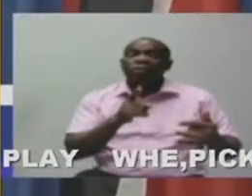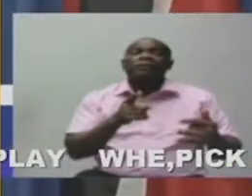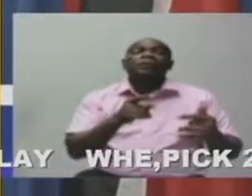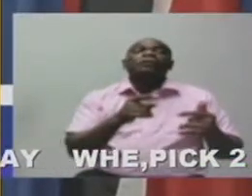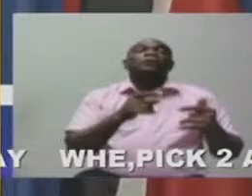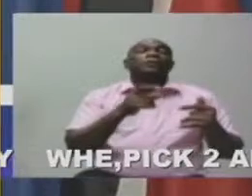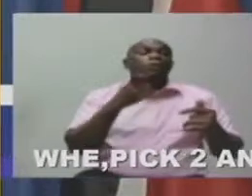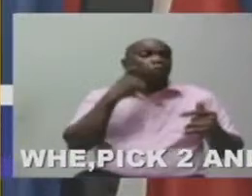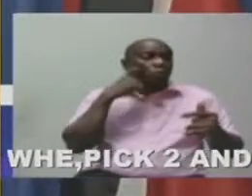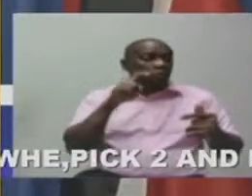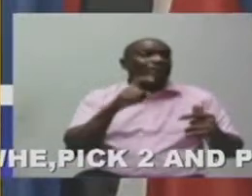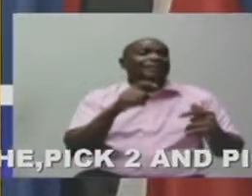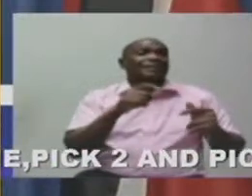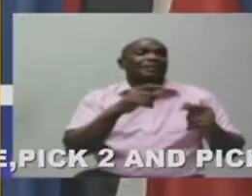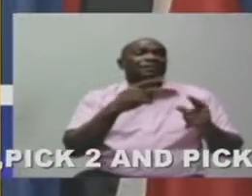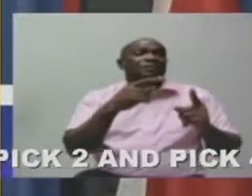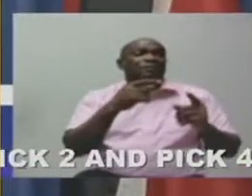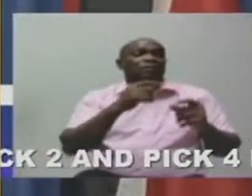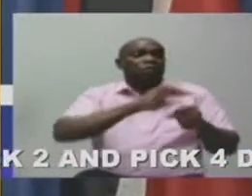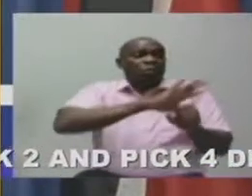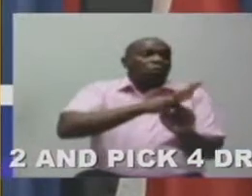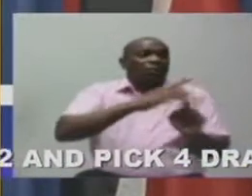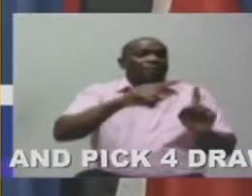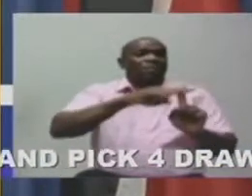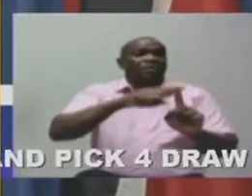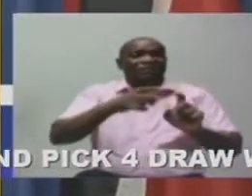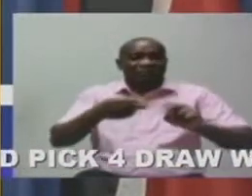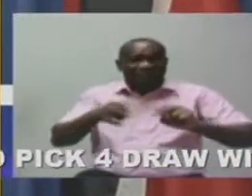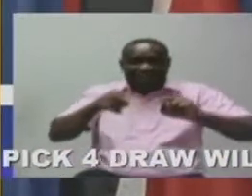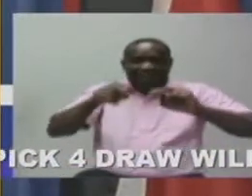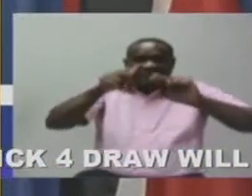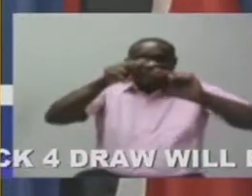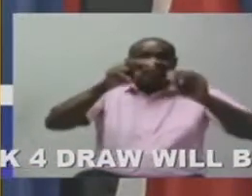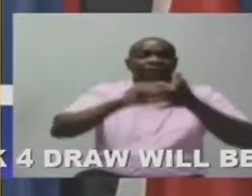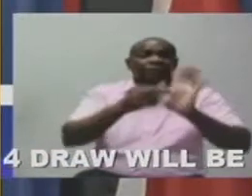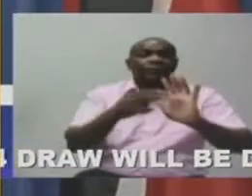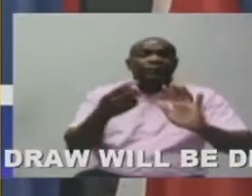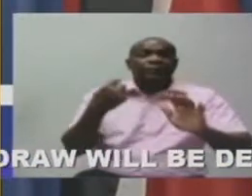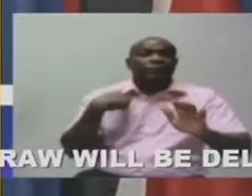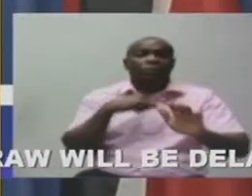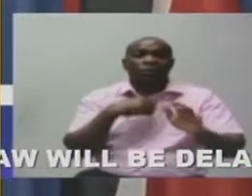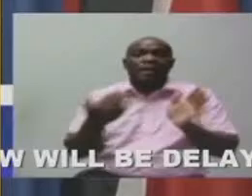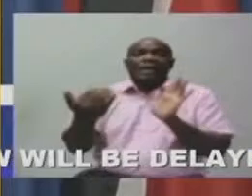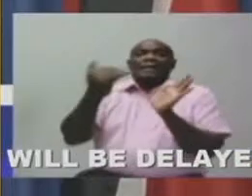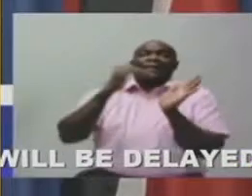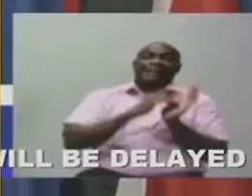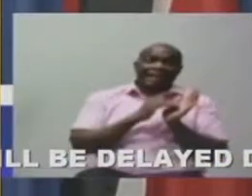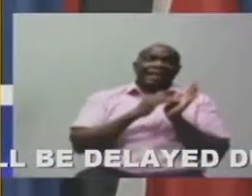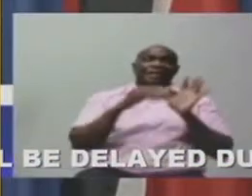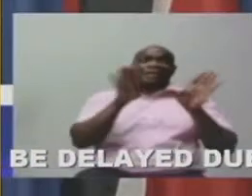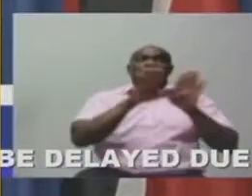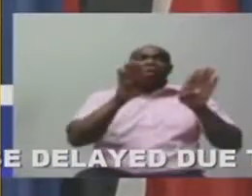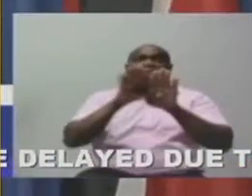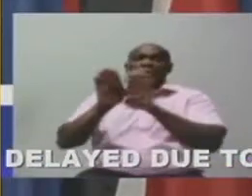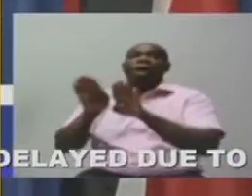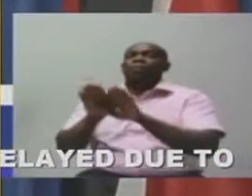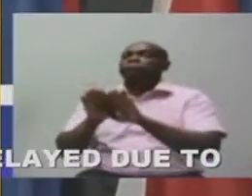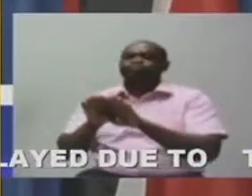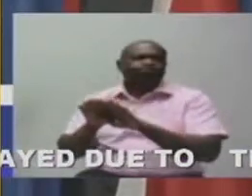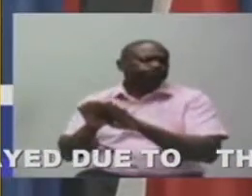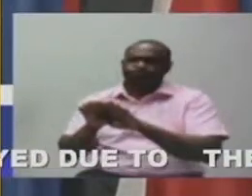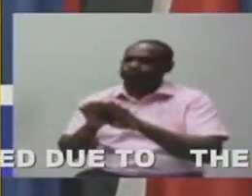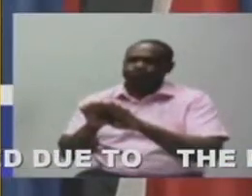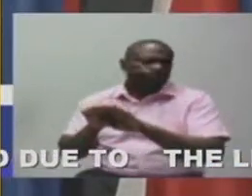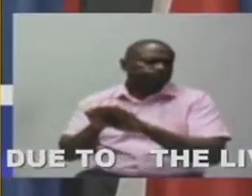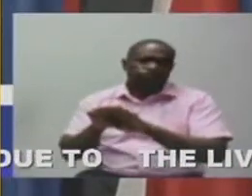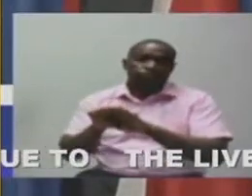because we really need to have that in parallel. And I have also said, even if the situation